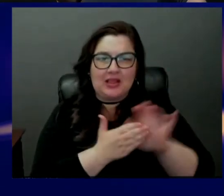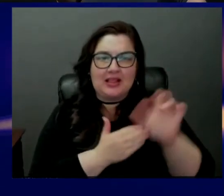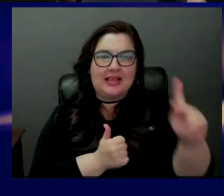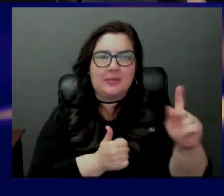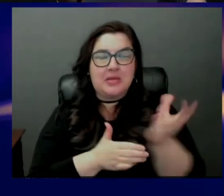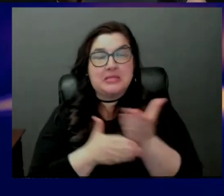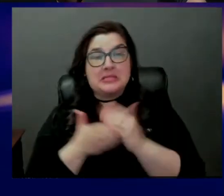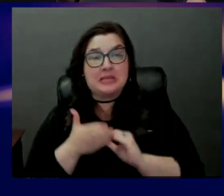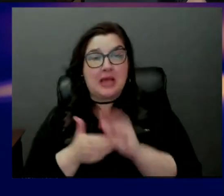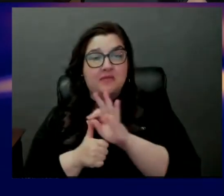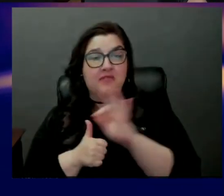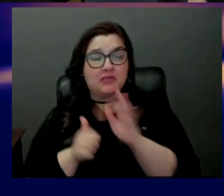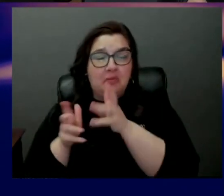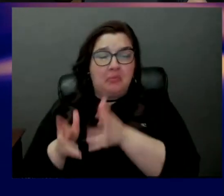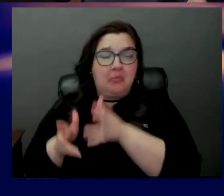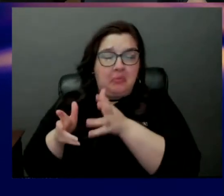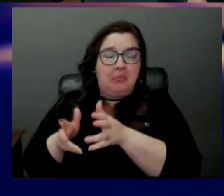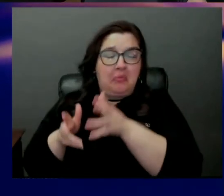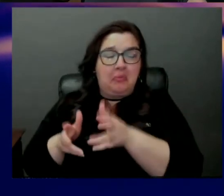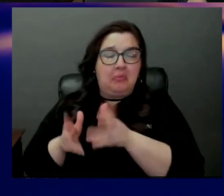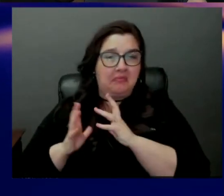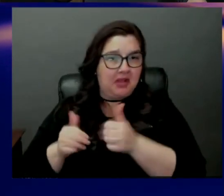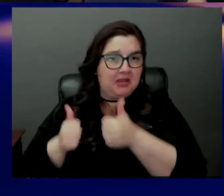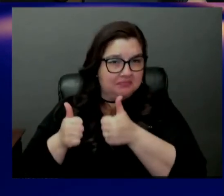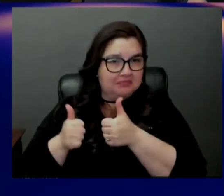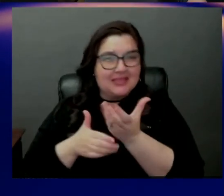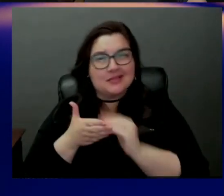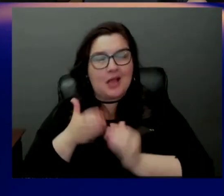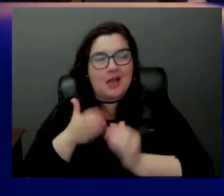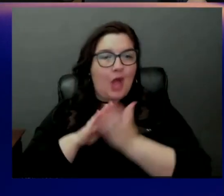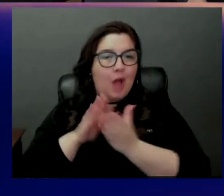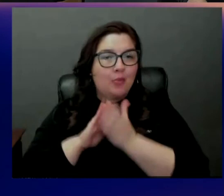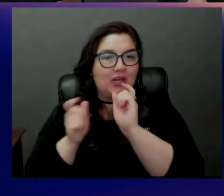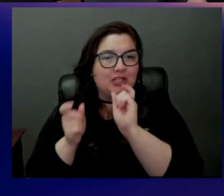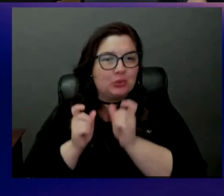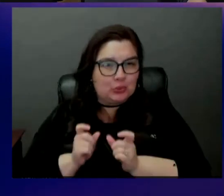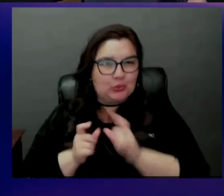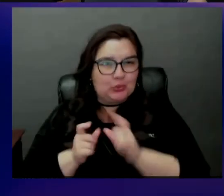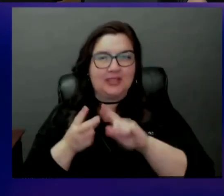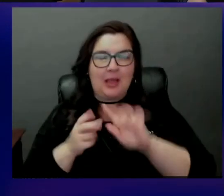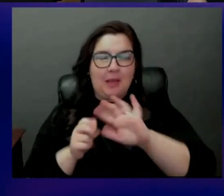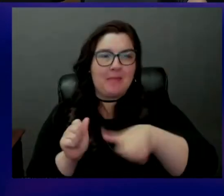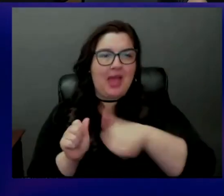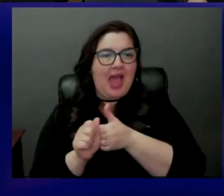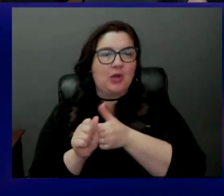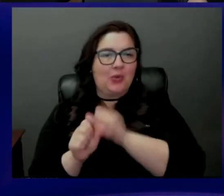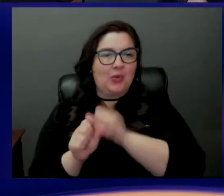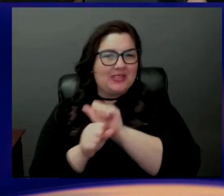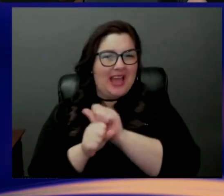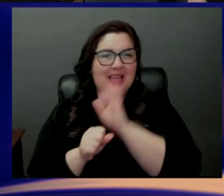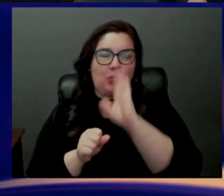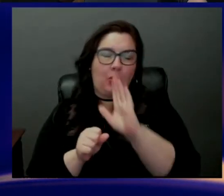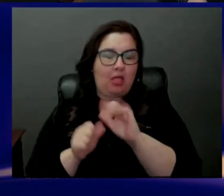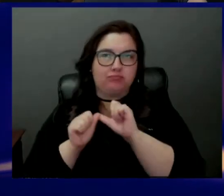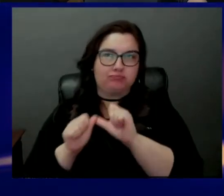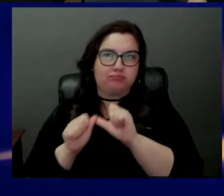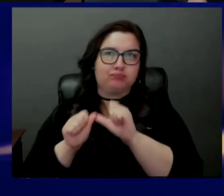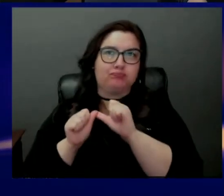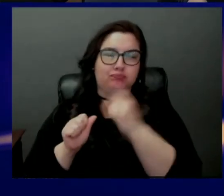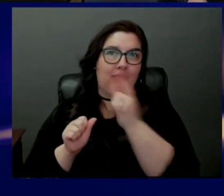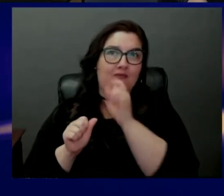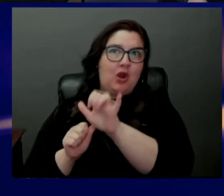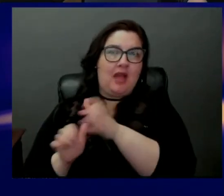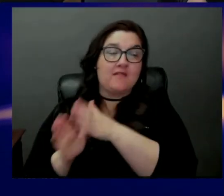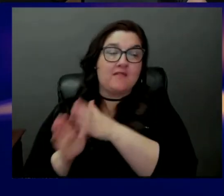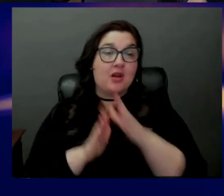feature flags around for a long time. Like I said, some of those operational tunings of background tasks, those things, those will live forever. Got it. But a lot of your feature flags, when